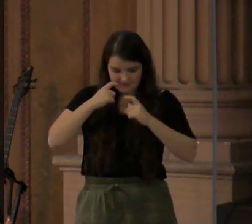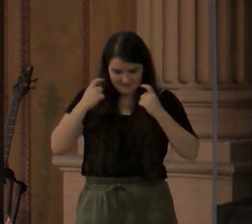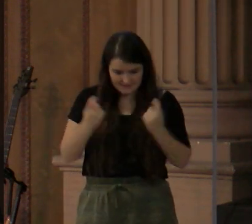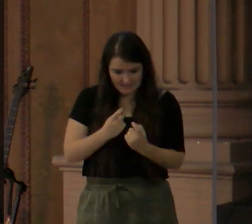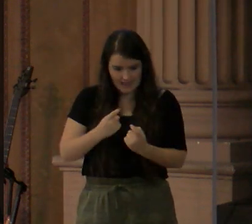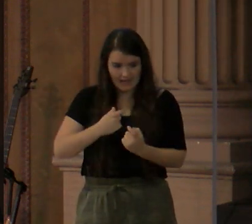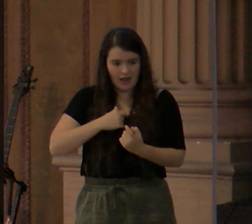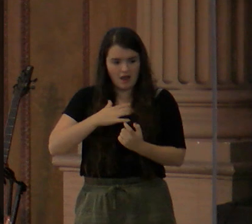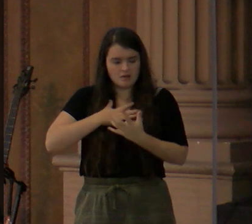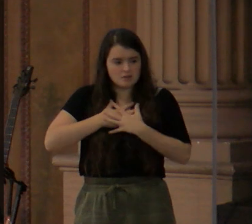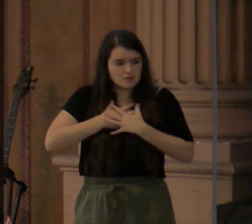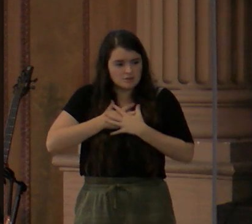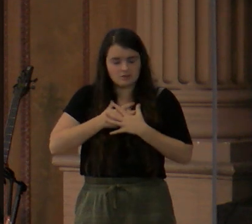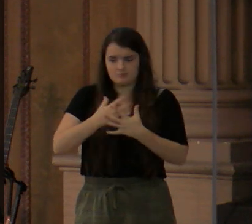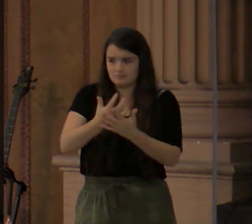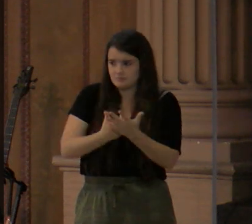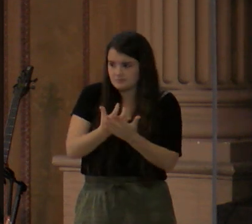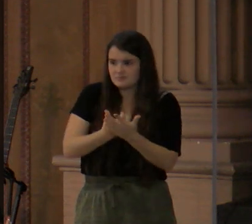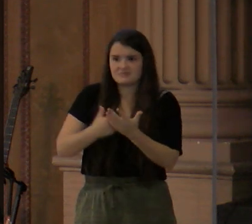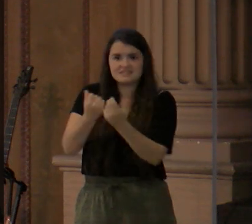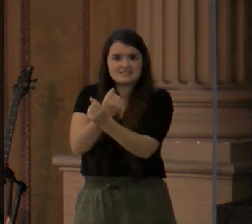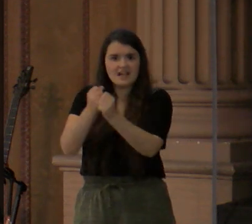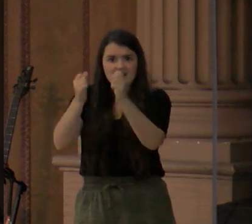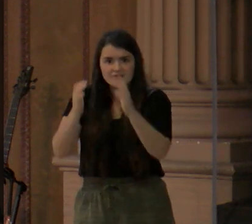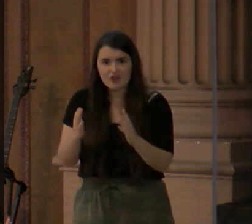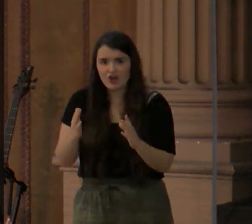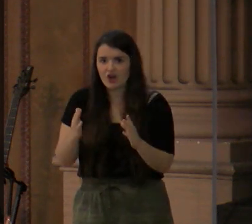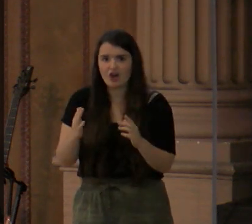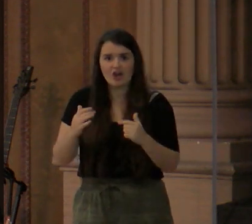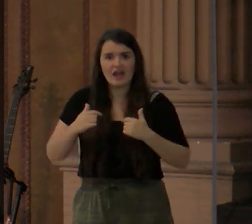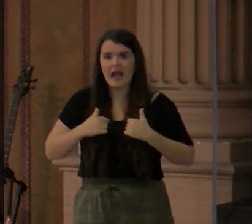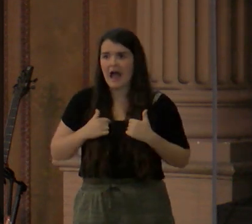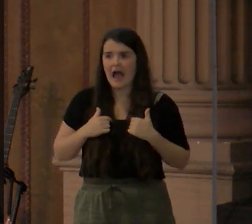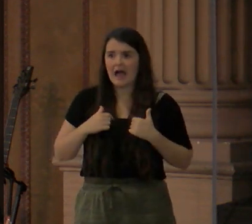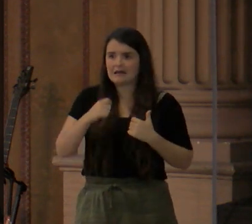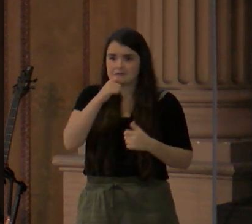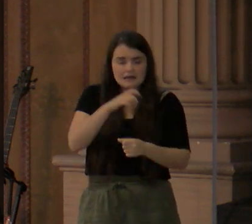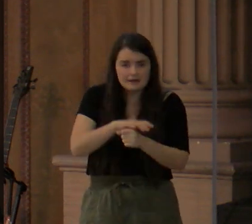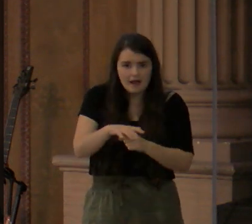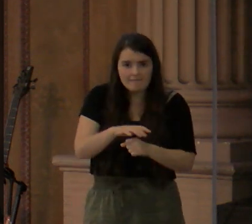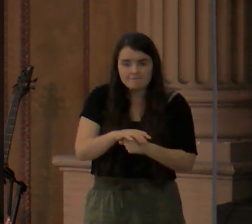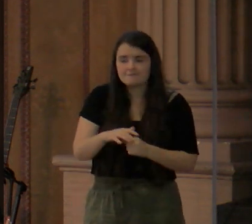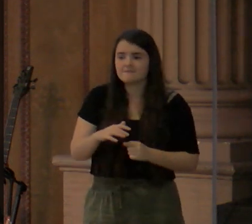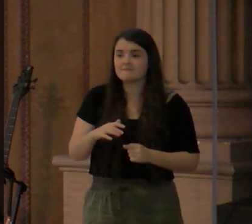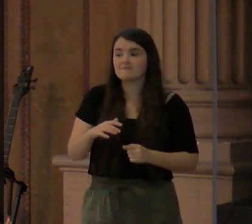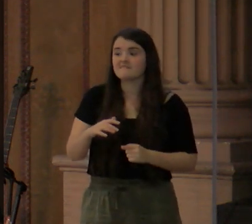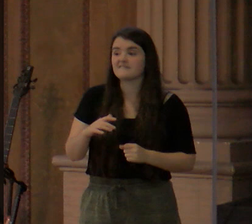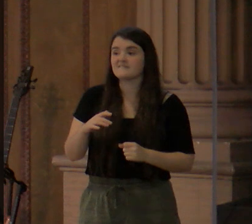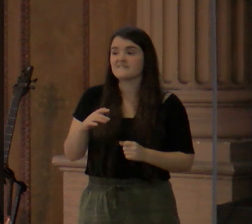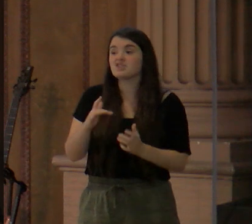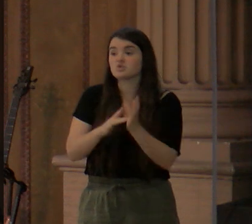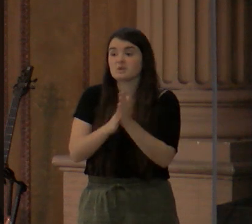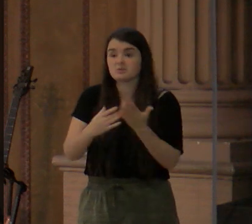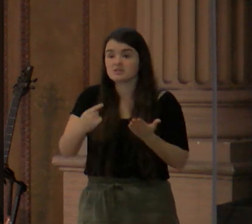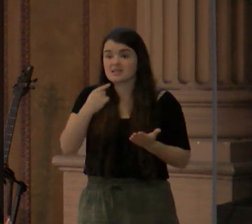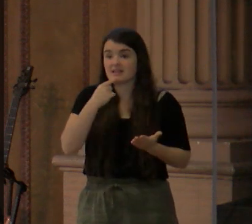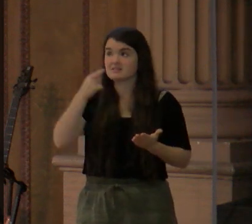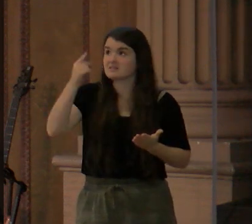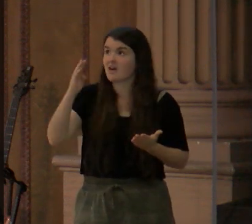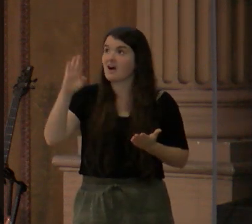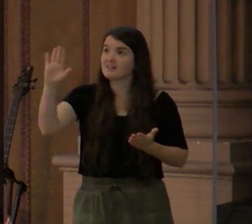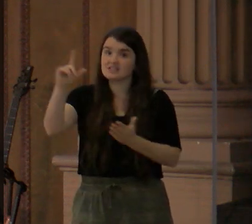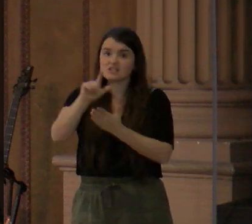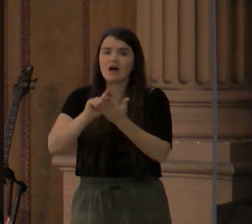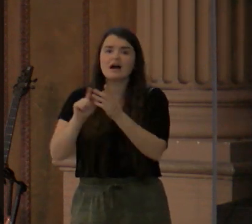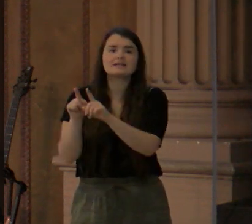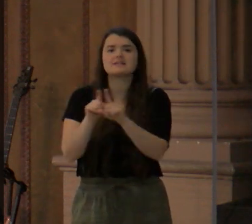that we know that we need a Savior, so we know we can't save ourselves. Scripture even says that the law of God is like a strict schoolmaster that points us to